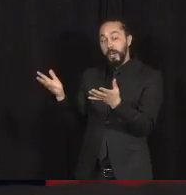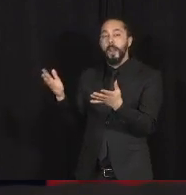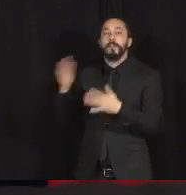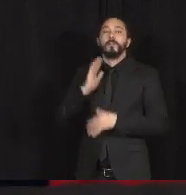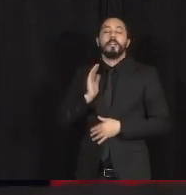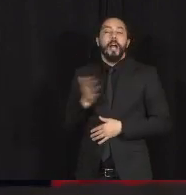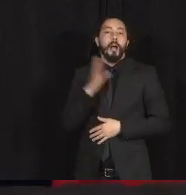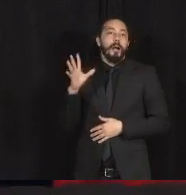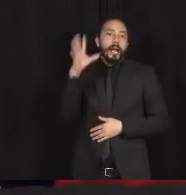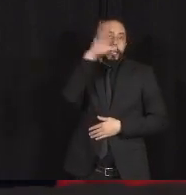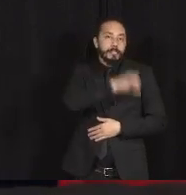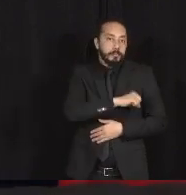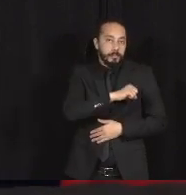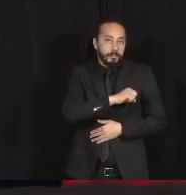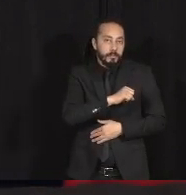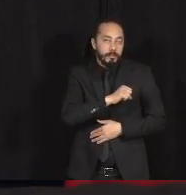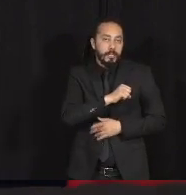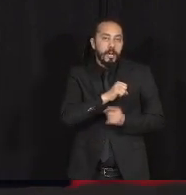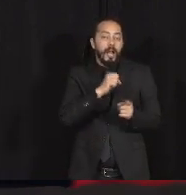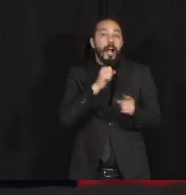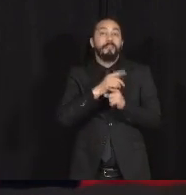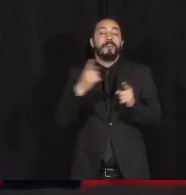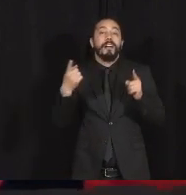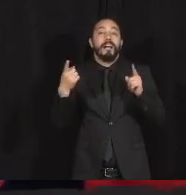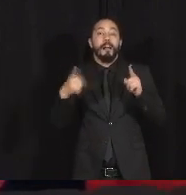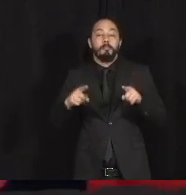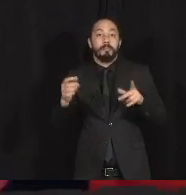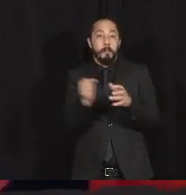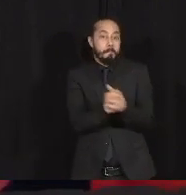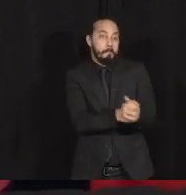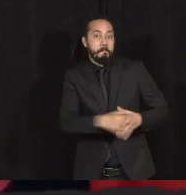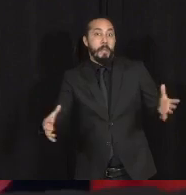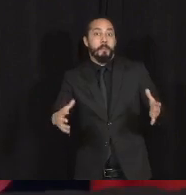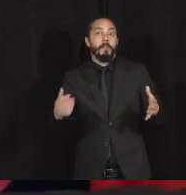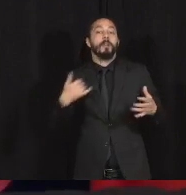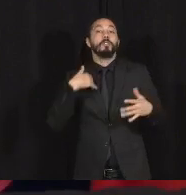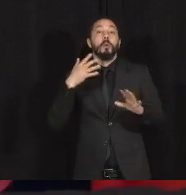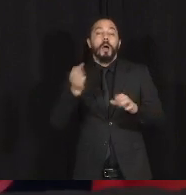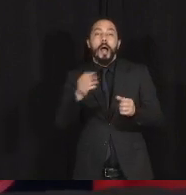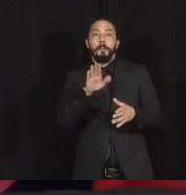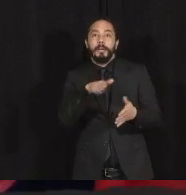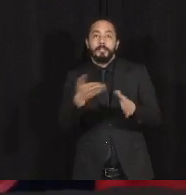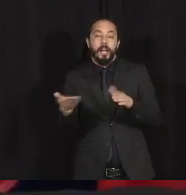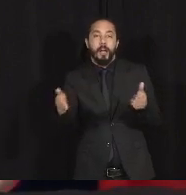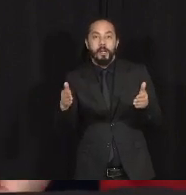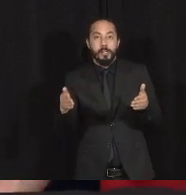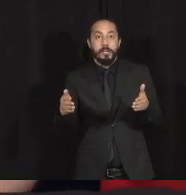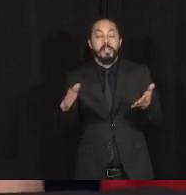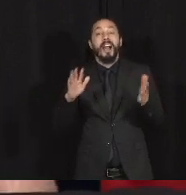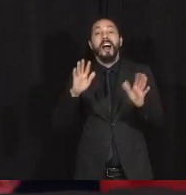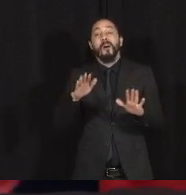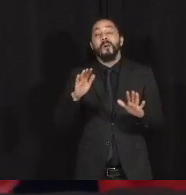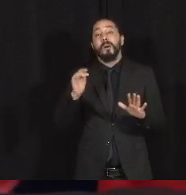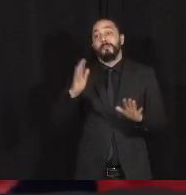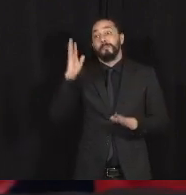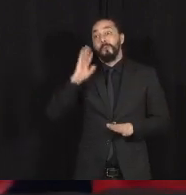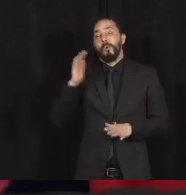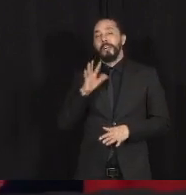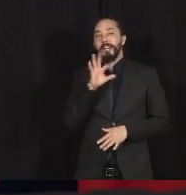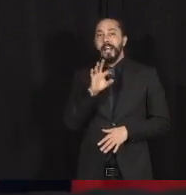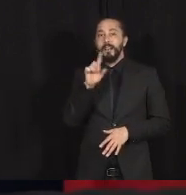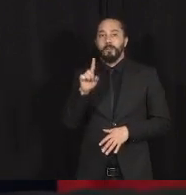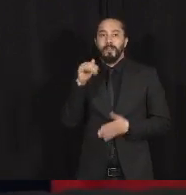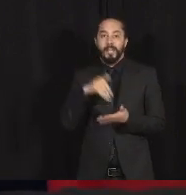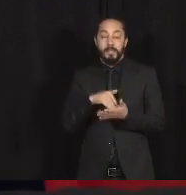worst case scenario mortality, which at that time was 91,000. I know you understand that this is not an exact science, but